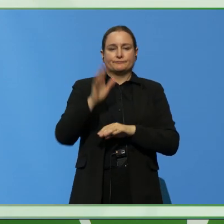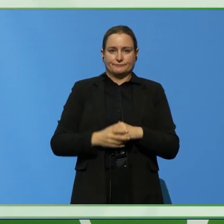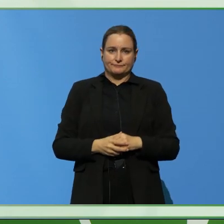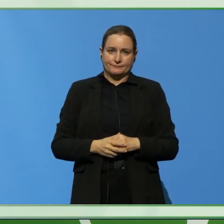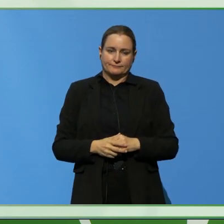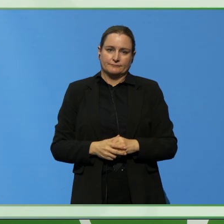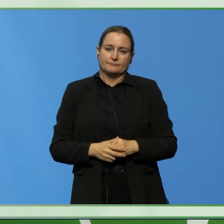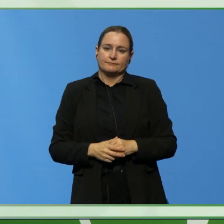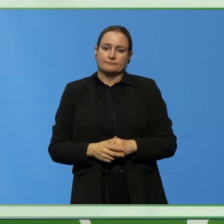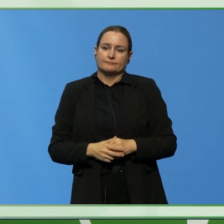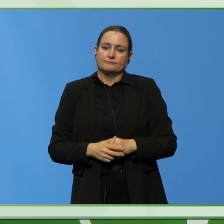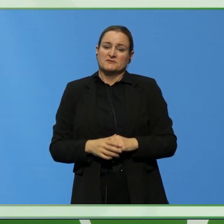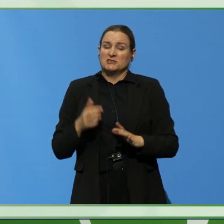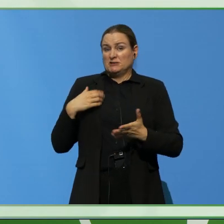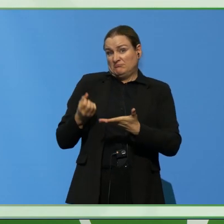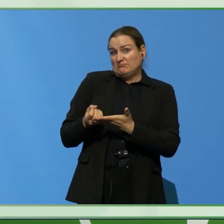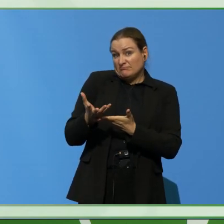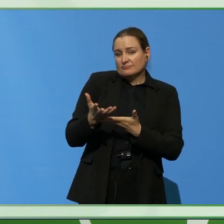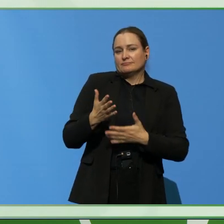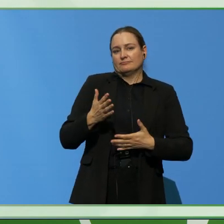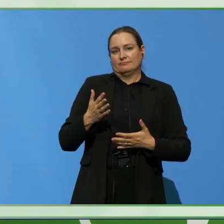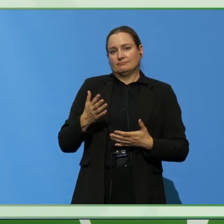little bit with you some of the work that we do.